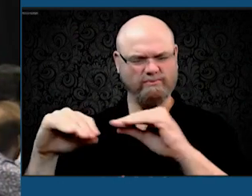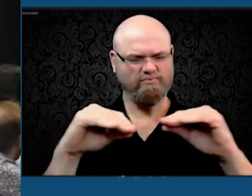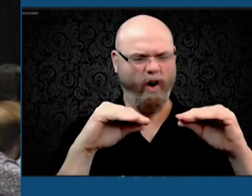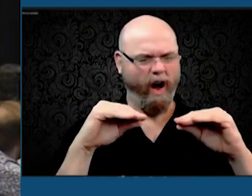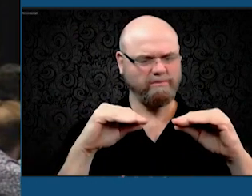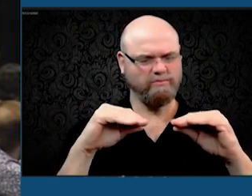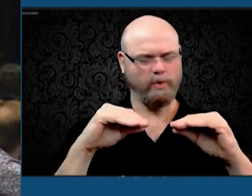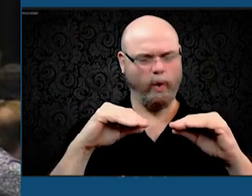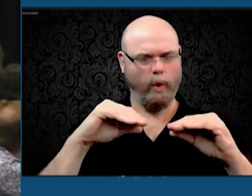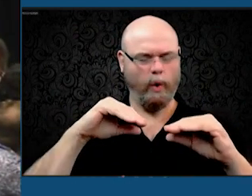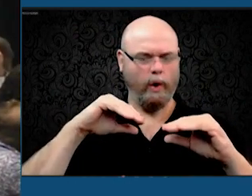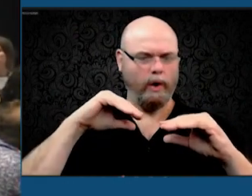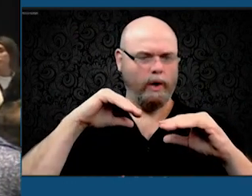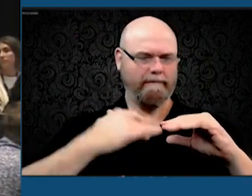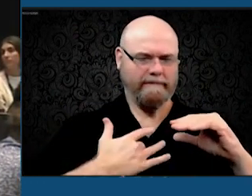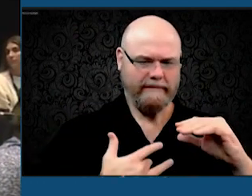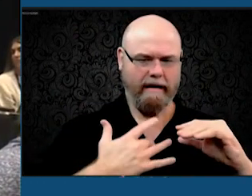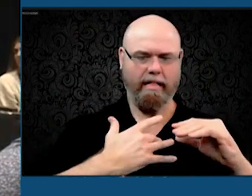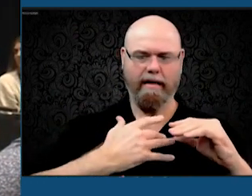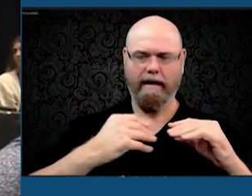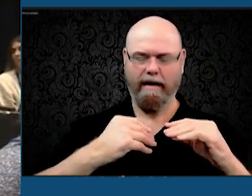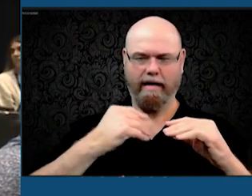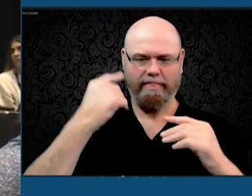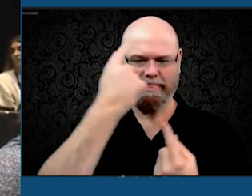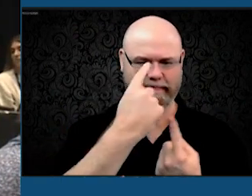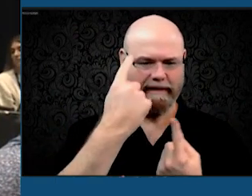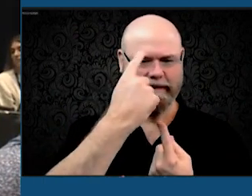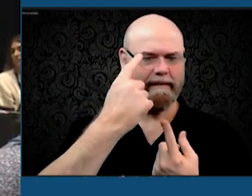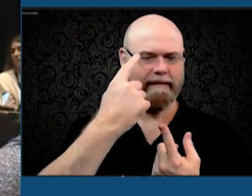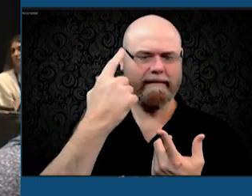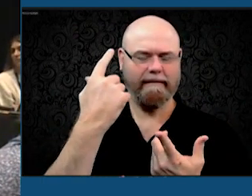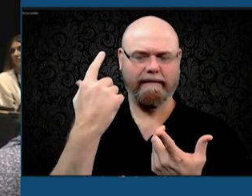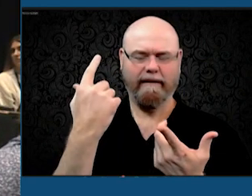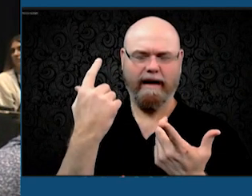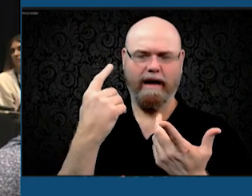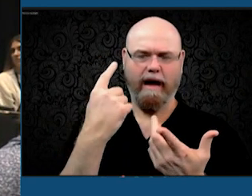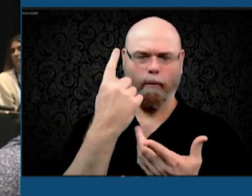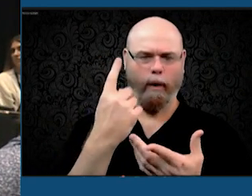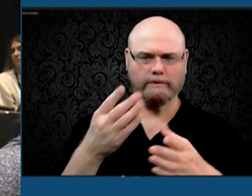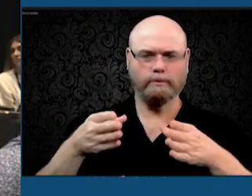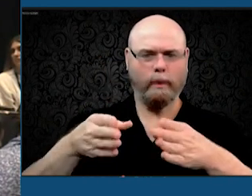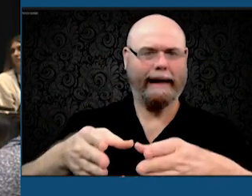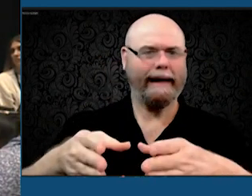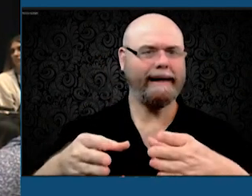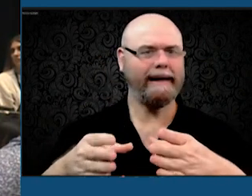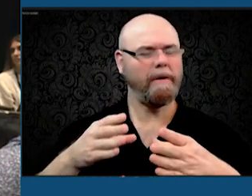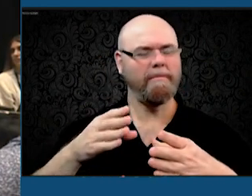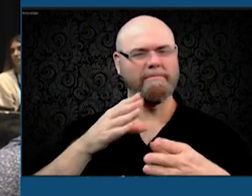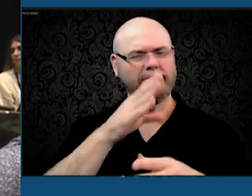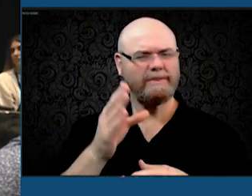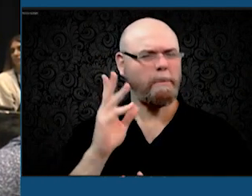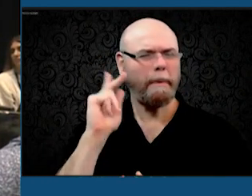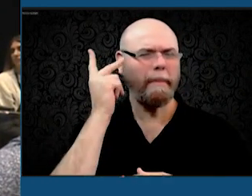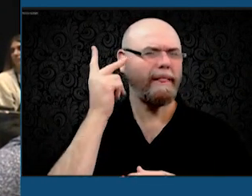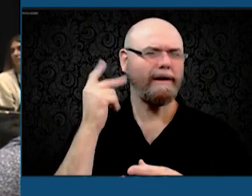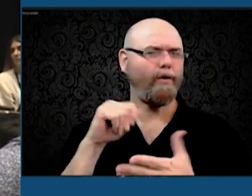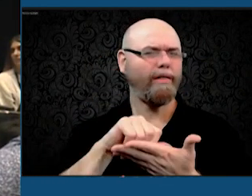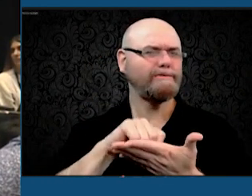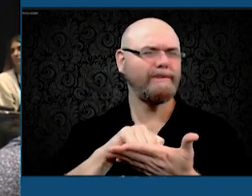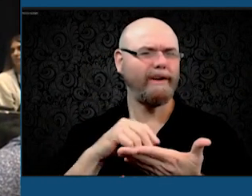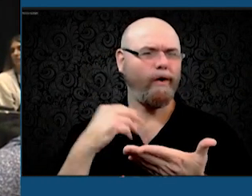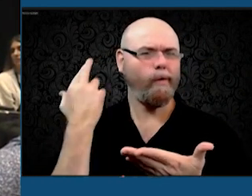There is no political agenda with social and emotional learning, and there should never be a political agenda with anything